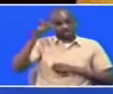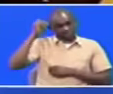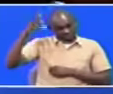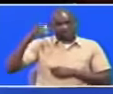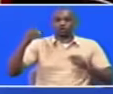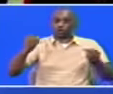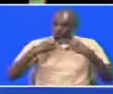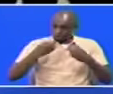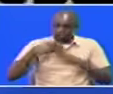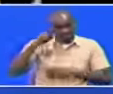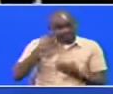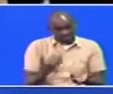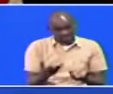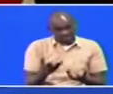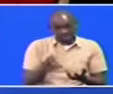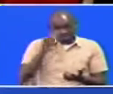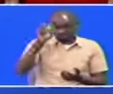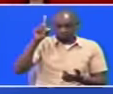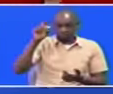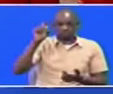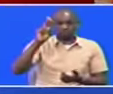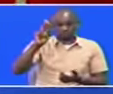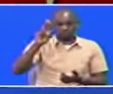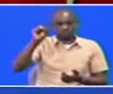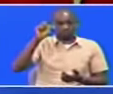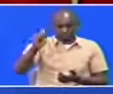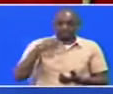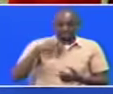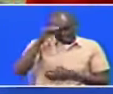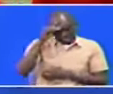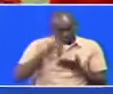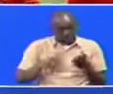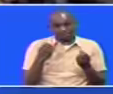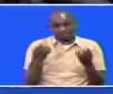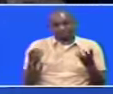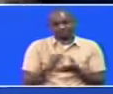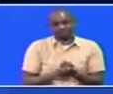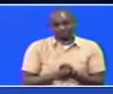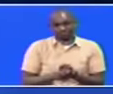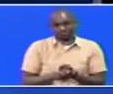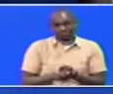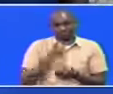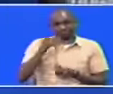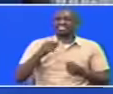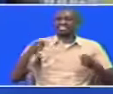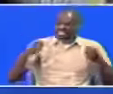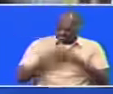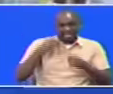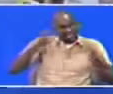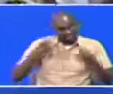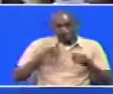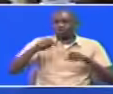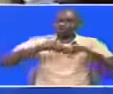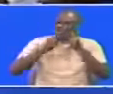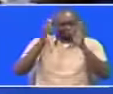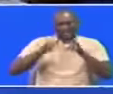assistant coach, that is Musa. And I've learned a lot of things from him. It's a game, to enjoy again. Yeah. Usivunje